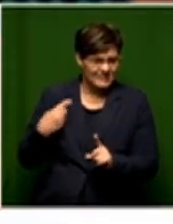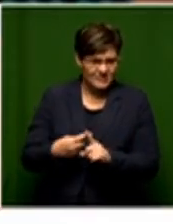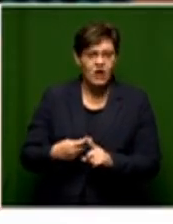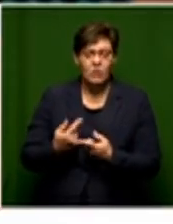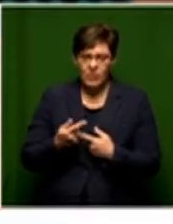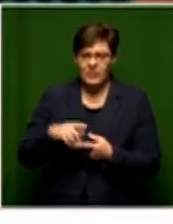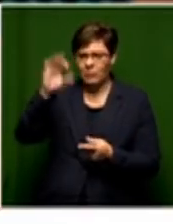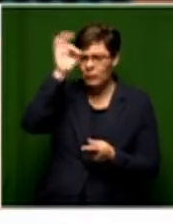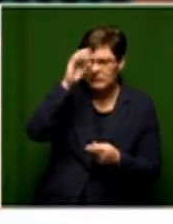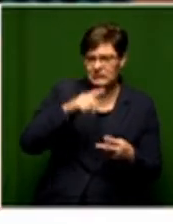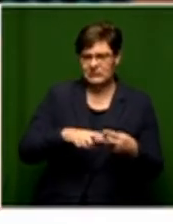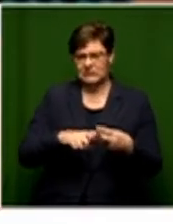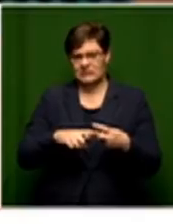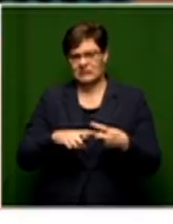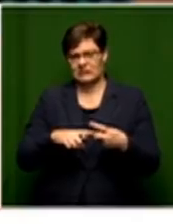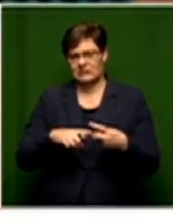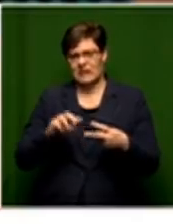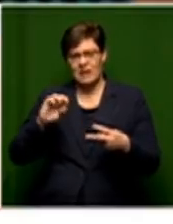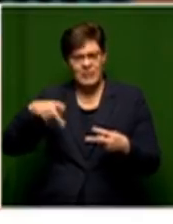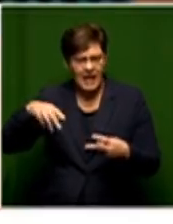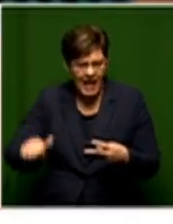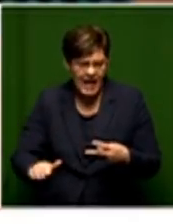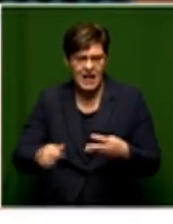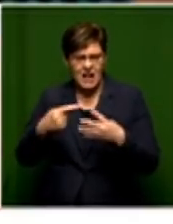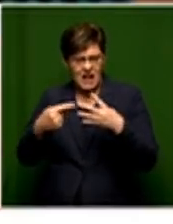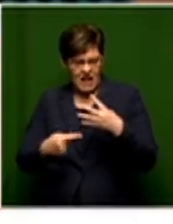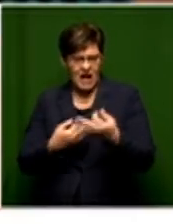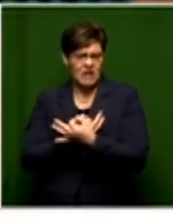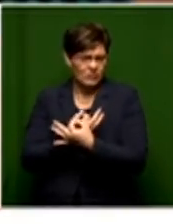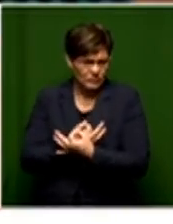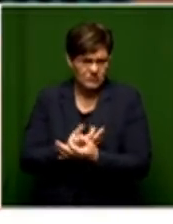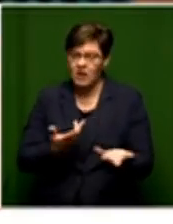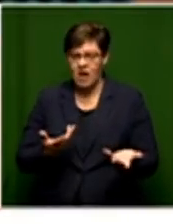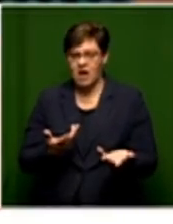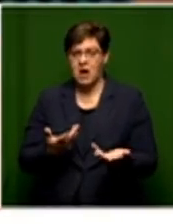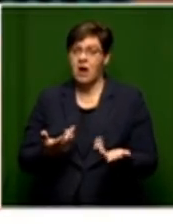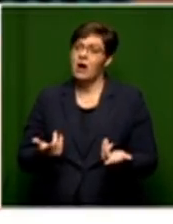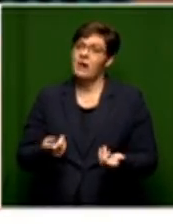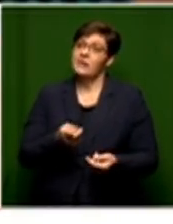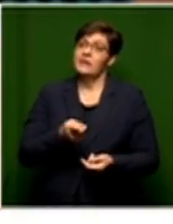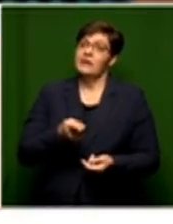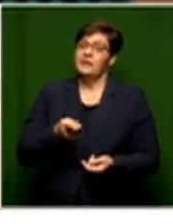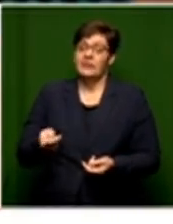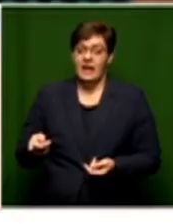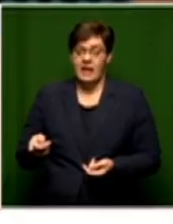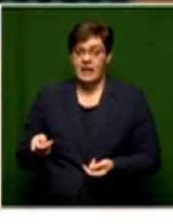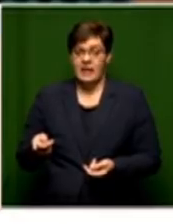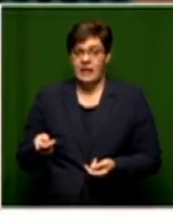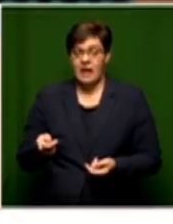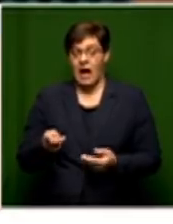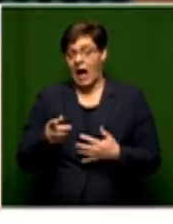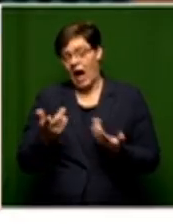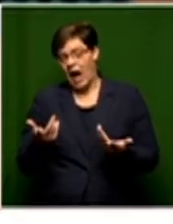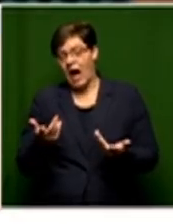law enforcement agencies, as well as the prosecuting authority, there's no indication at this stage that they are ruling out